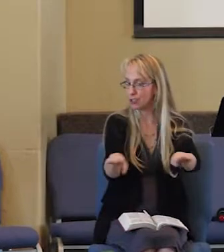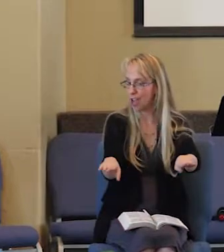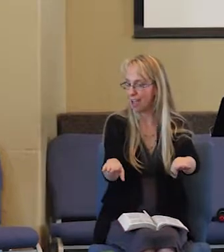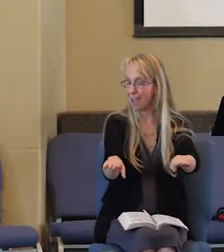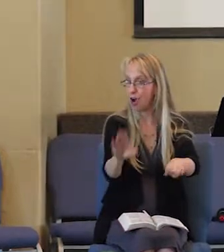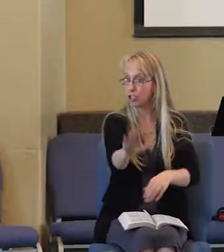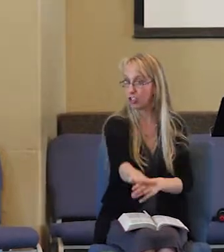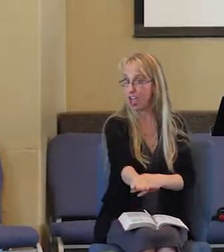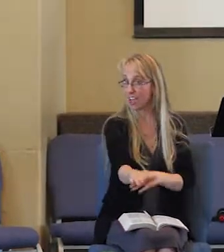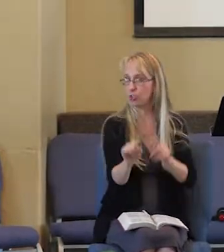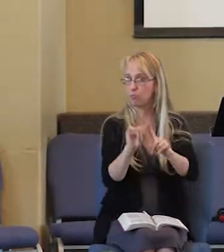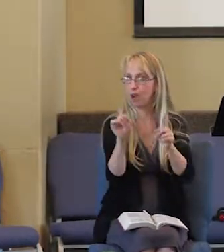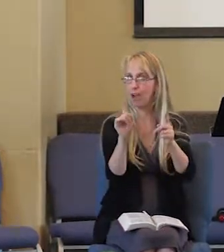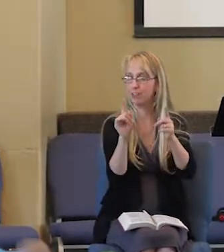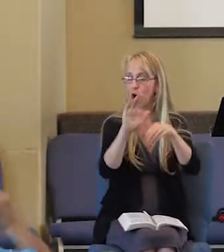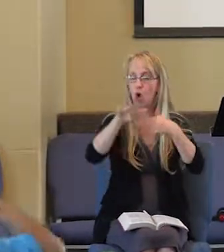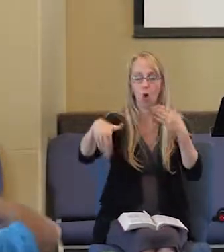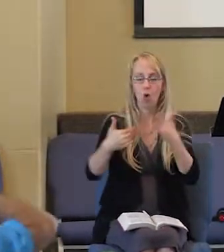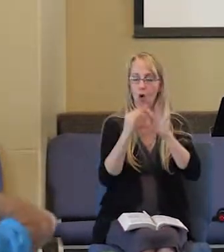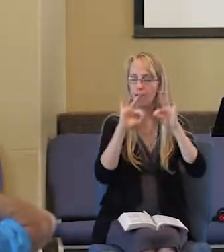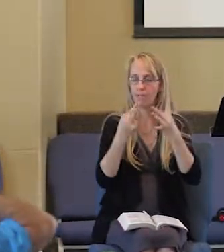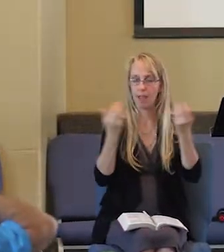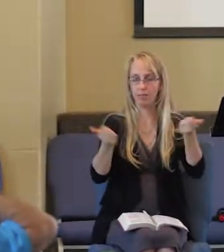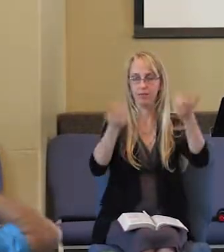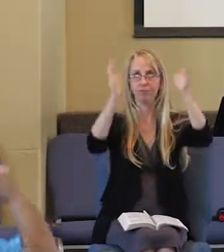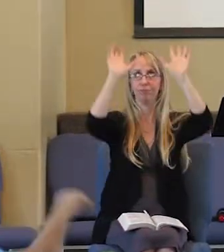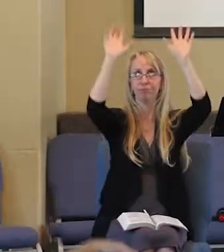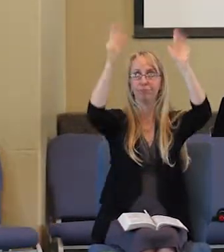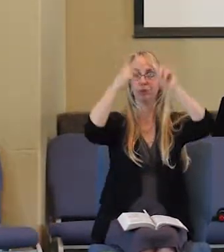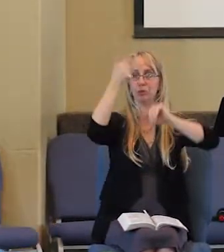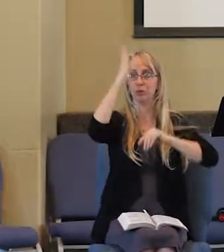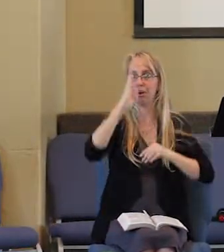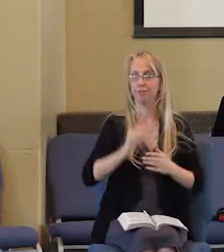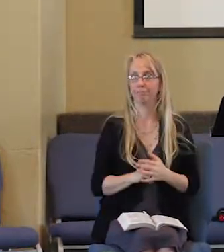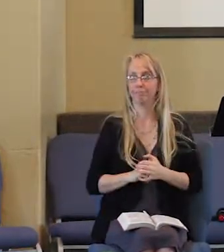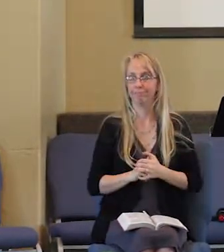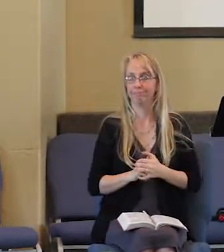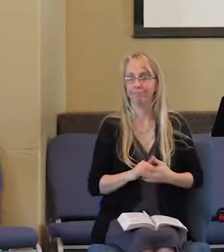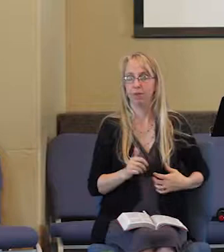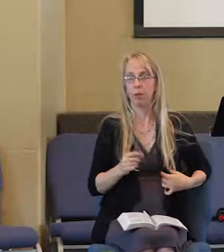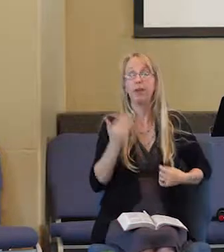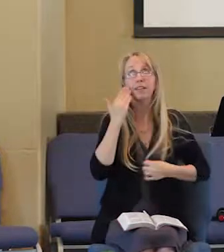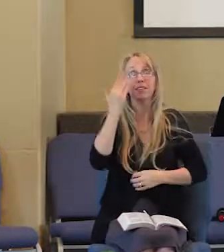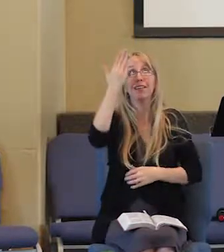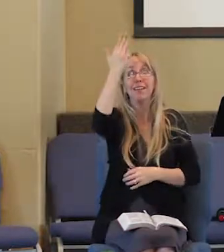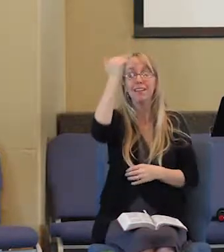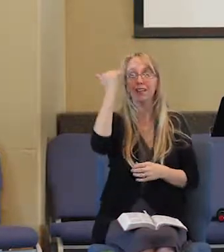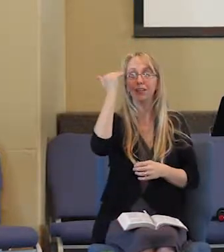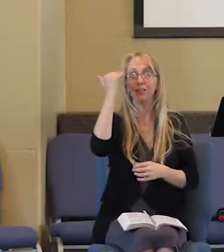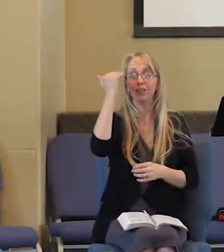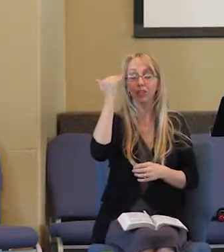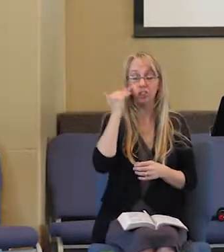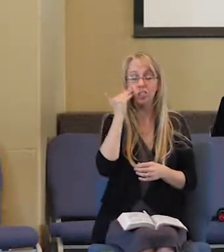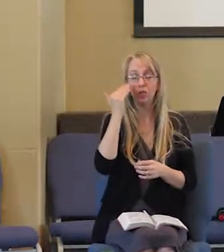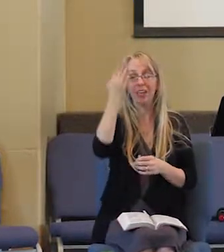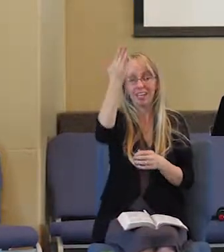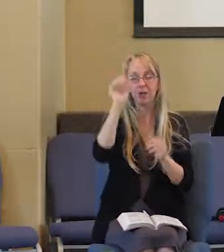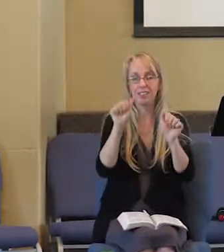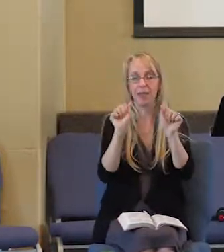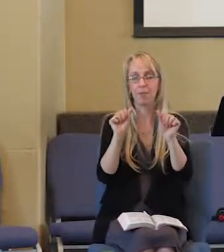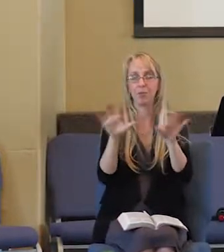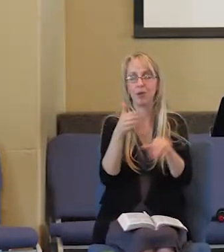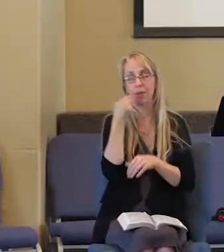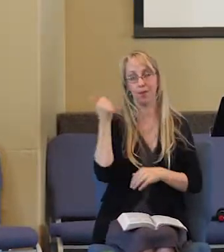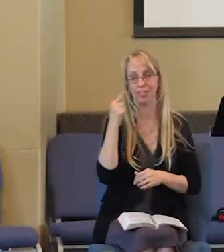God's hands, because she knew that God was capable of doing what was best for them. You know,